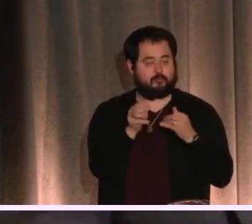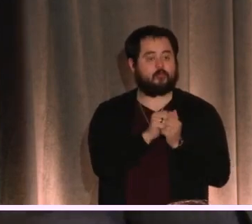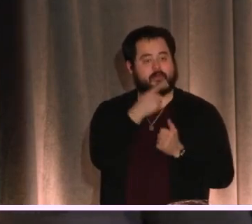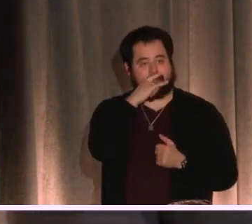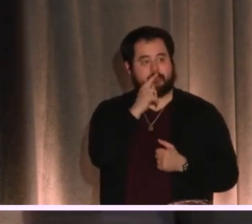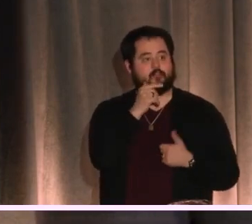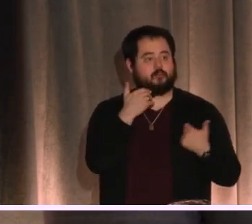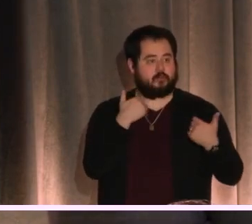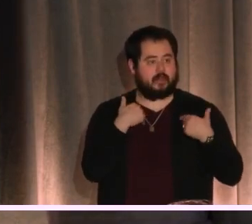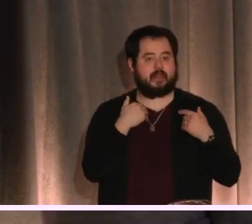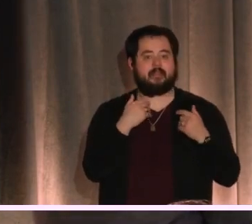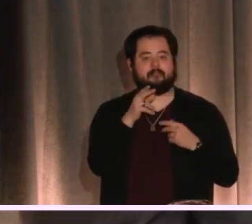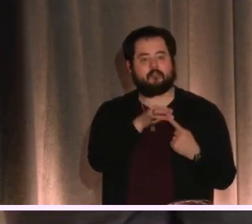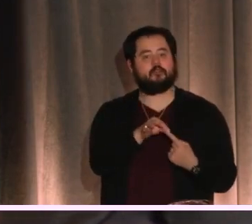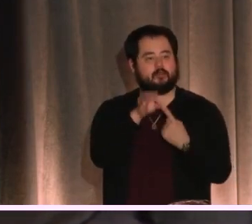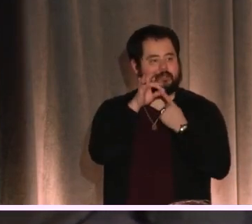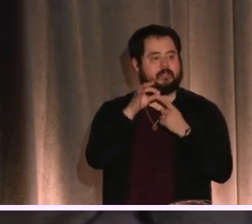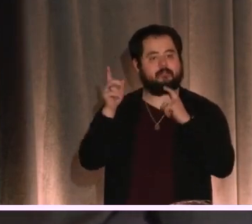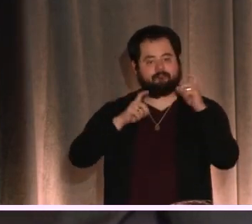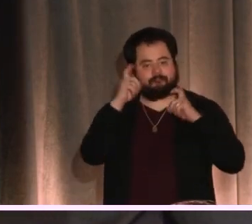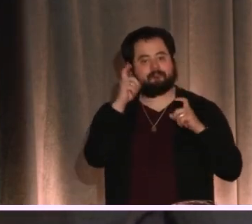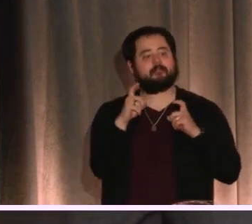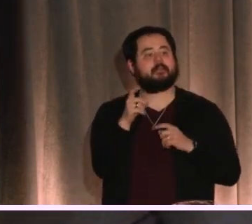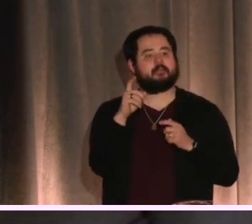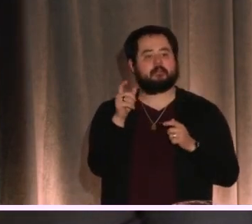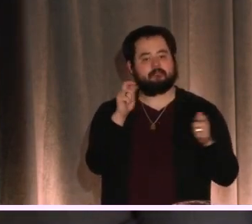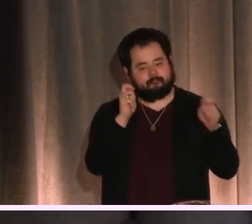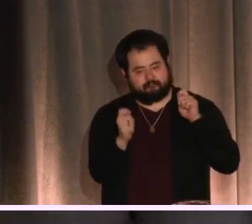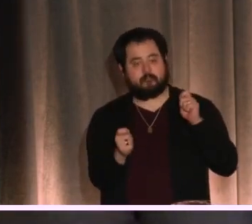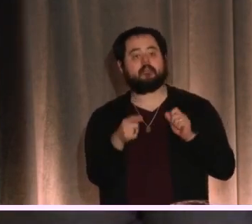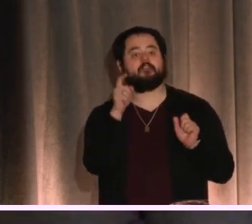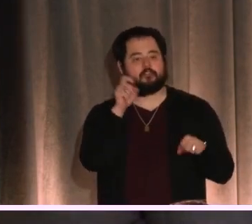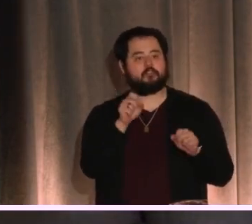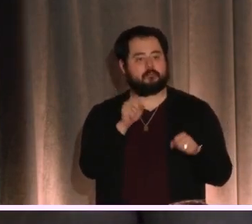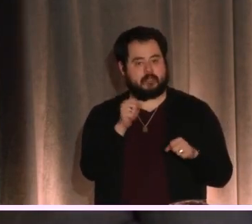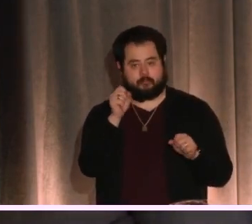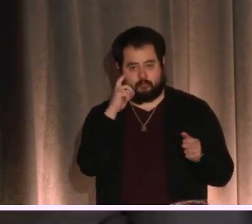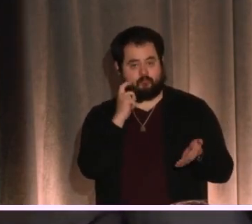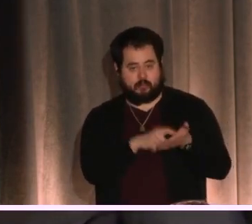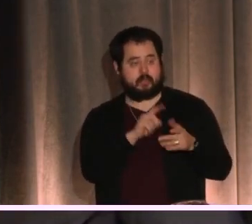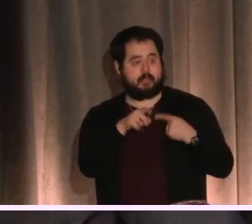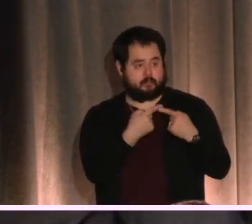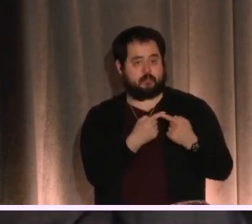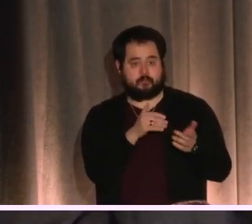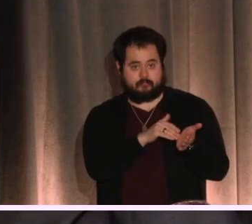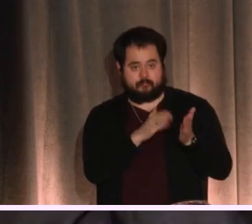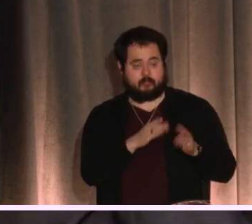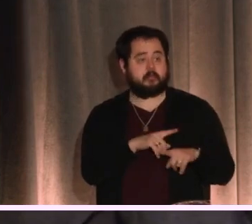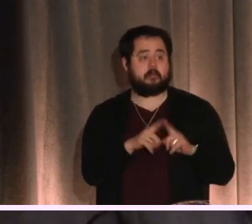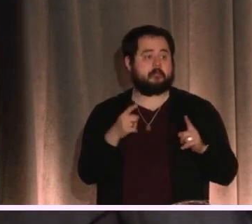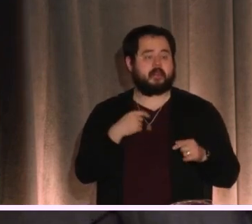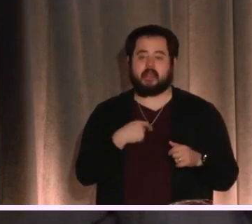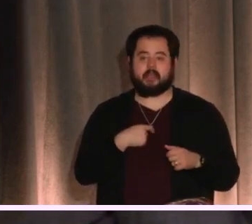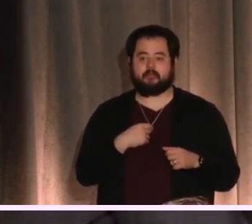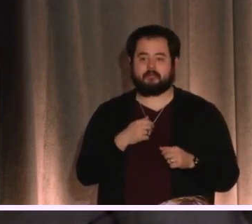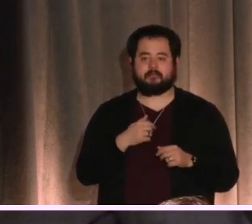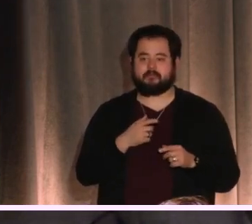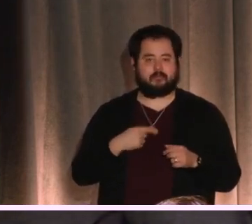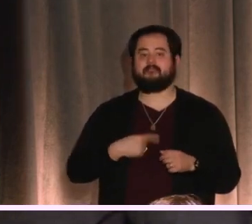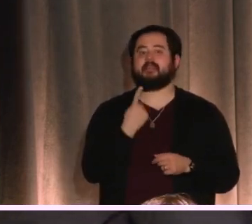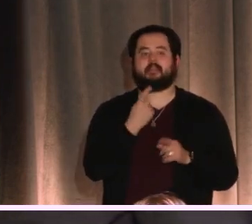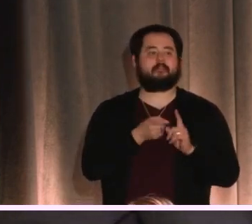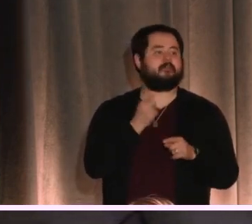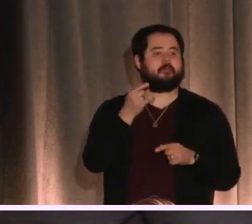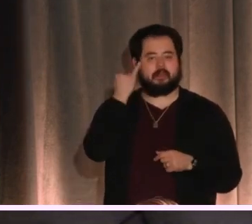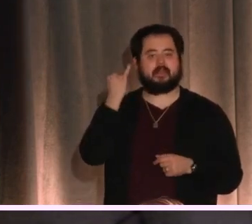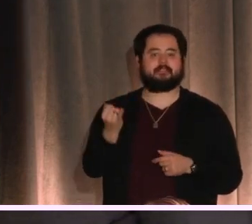unique facial morphologies that you should be able to recognize as a physician. But I was appalled by the idea. I said, there has